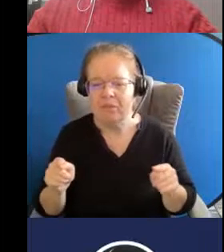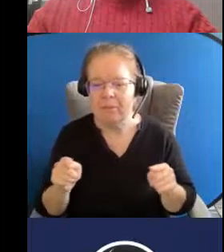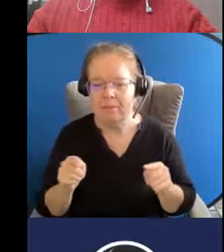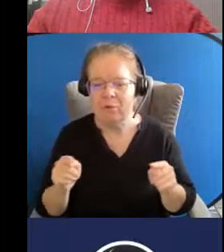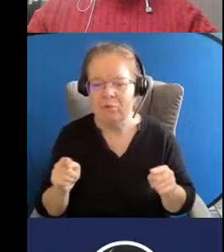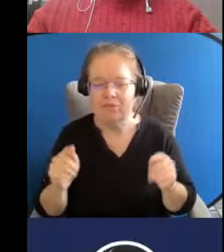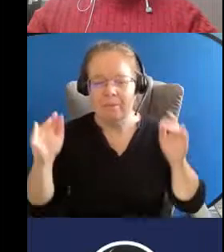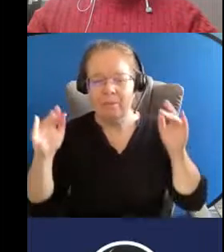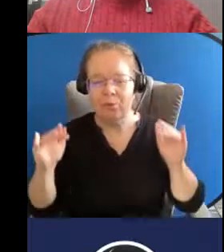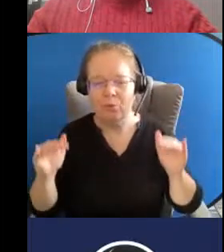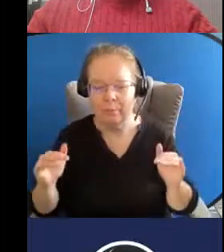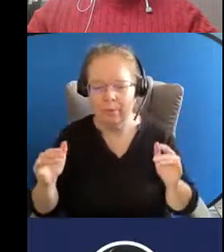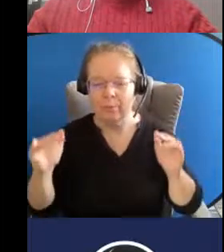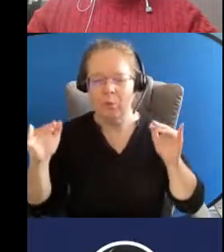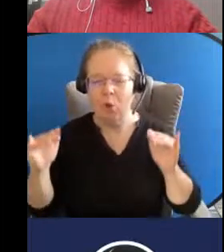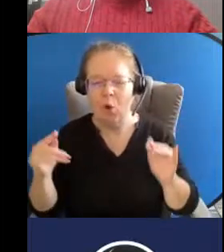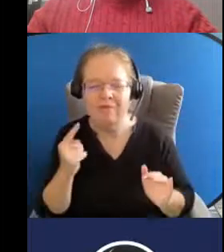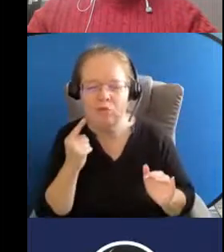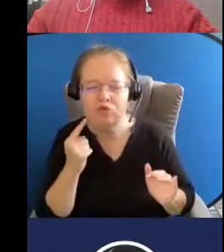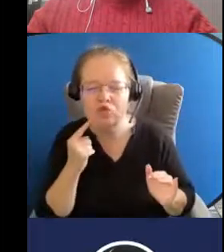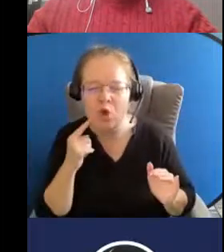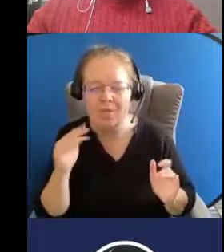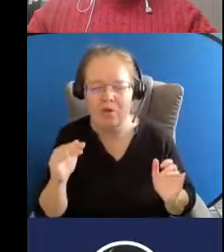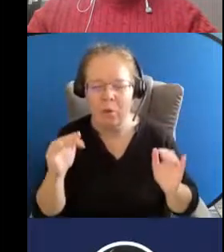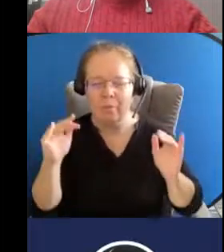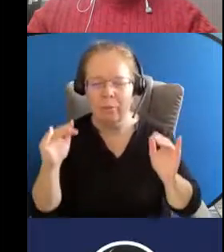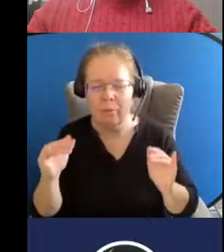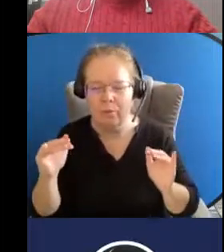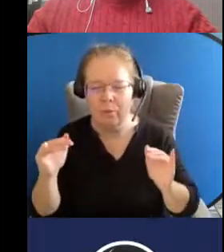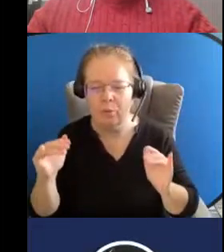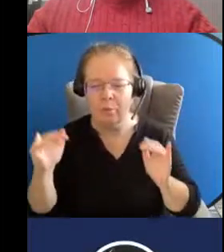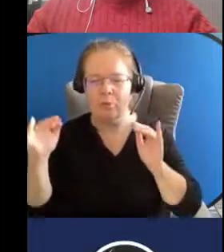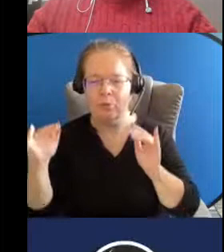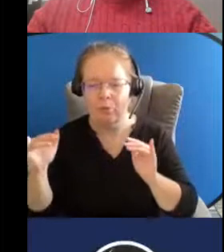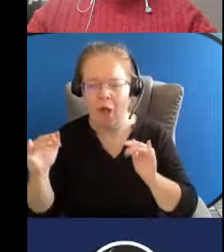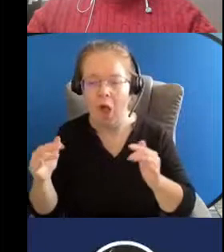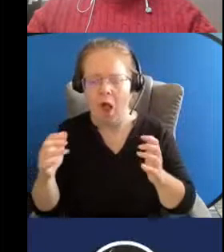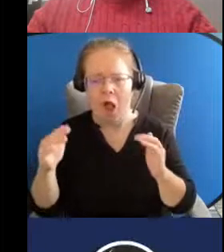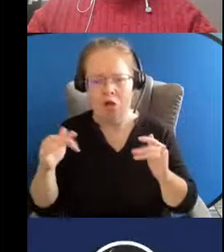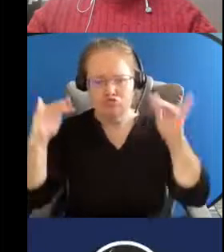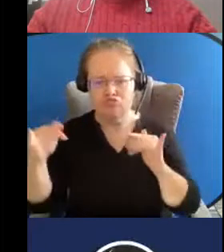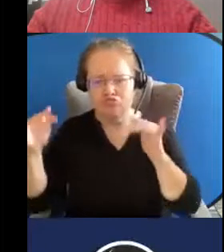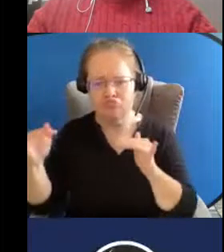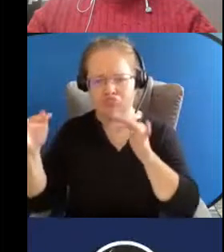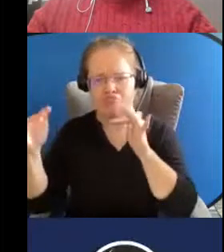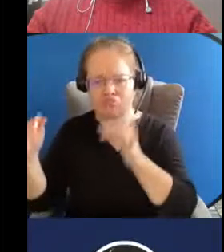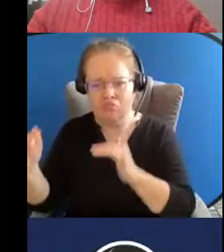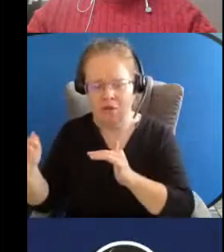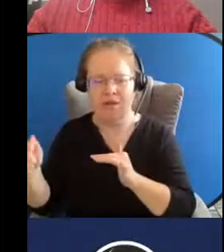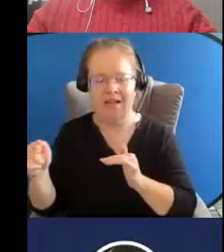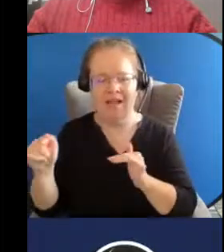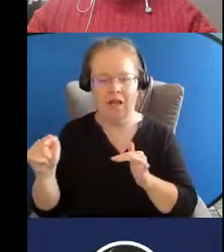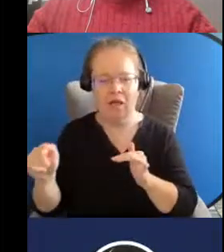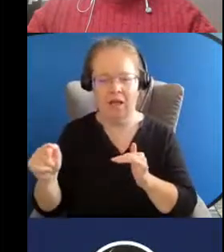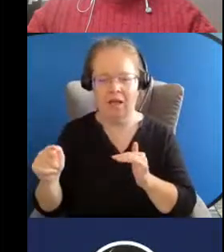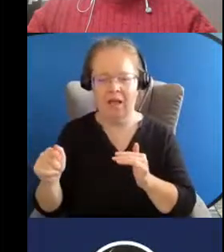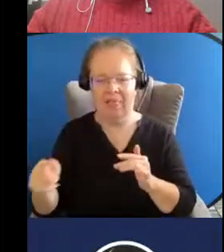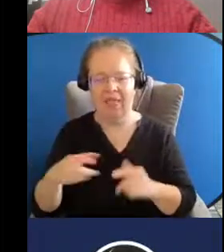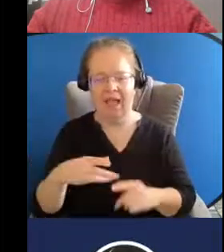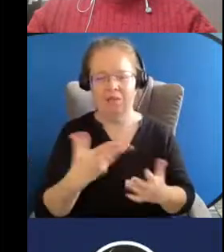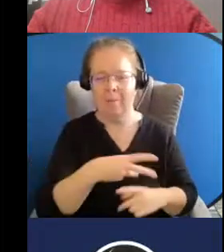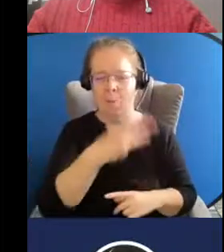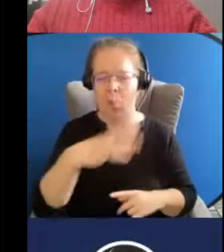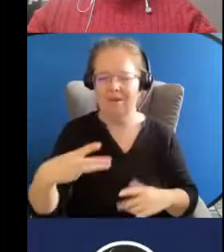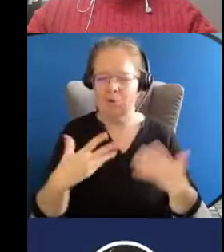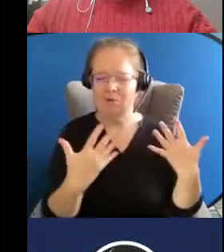So what you'll hear is some soft tones and then some of the harsher tones. And the harsher tones seem to be the ones that more you're associated with Windows 10. There's a lot